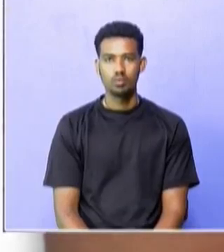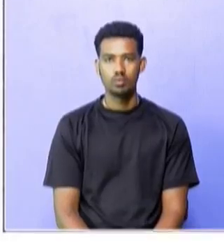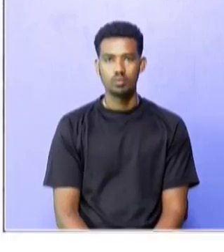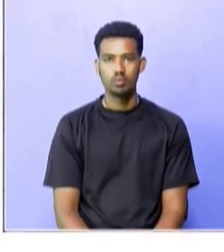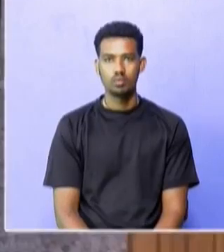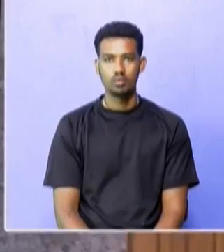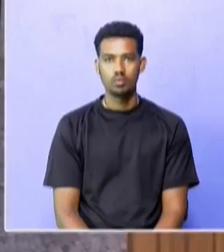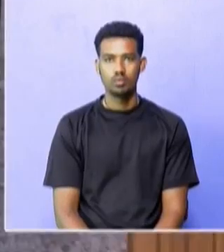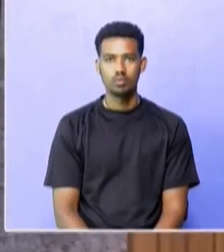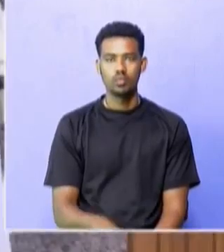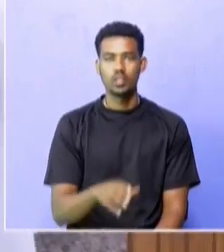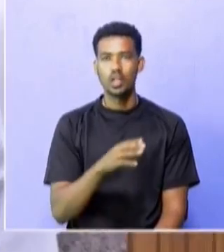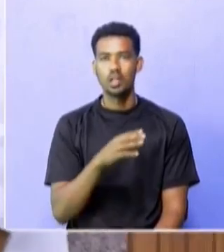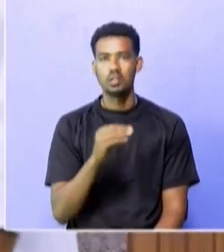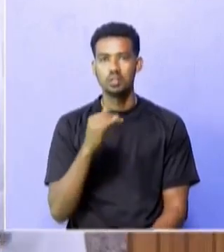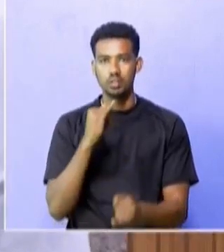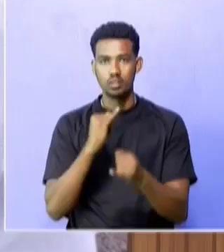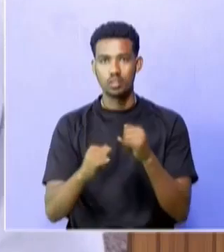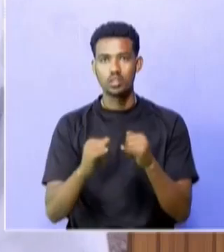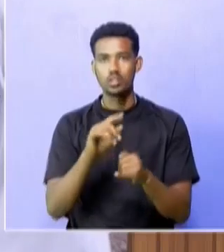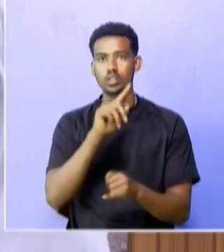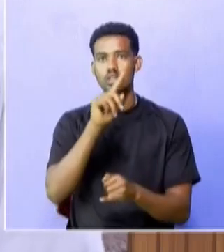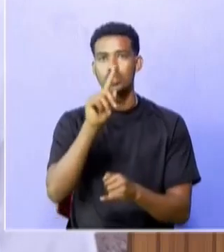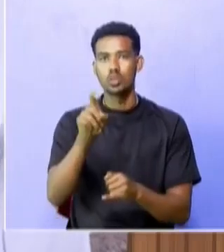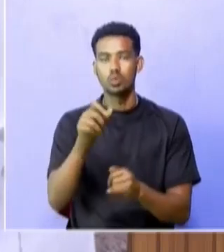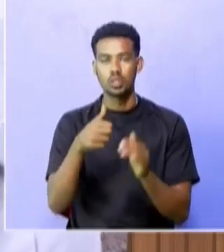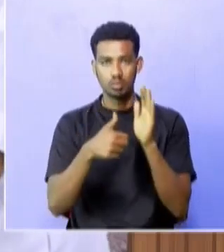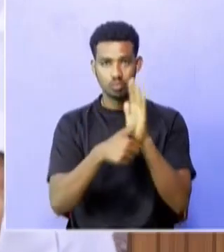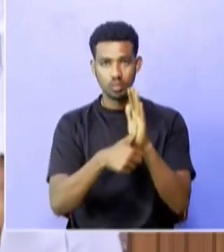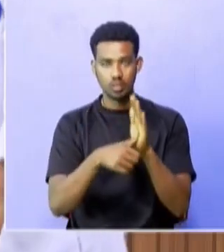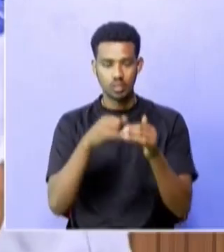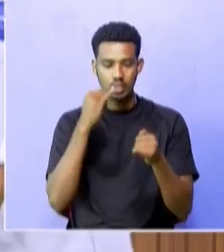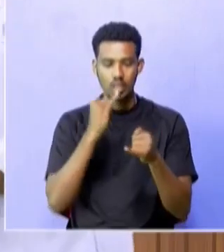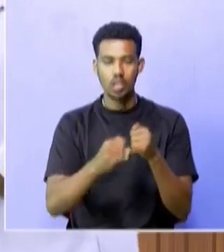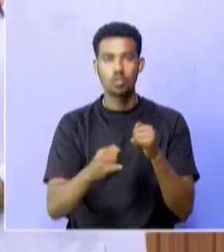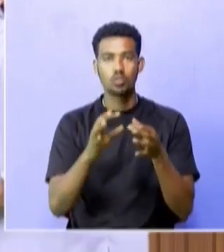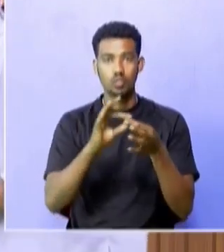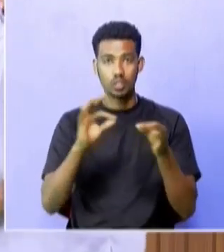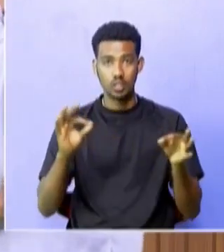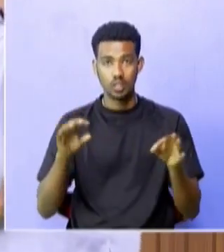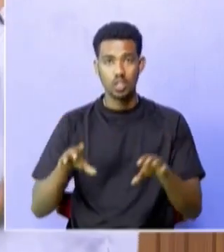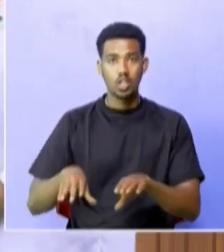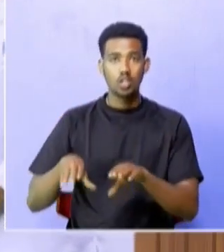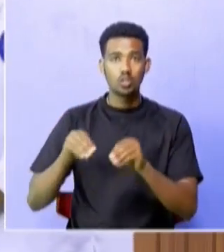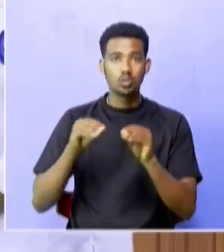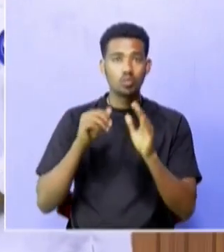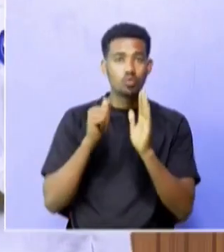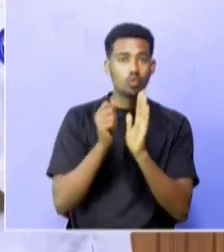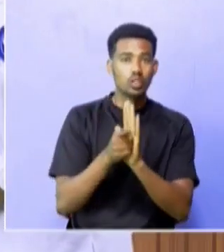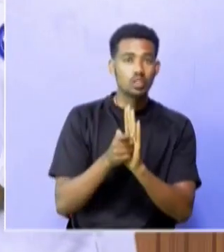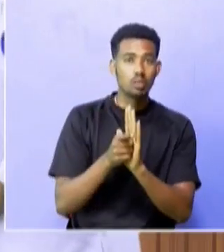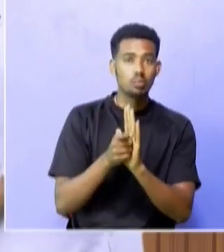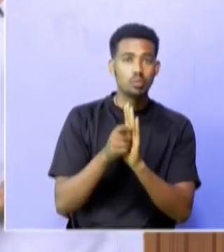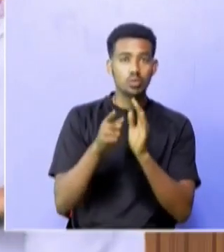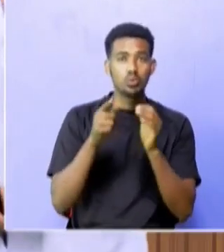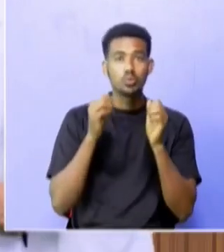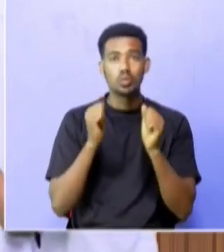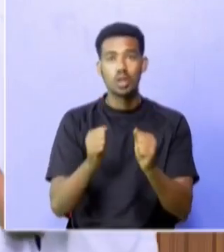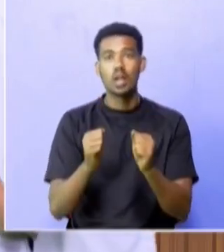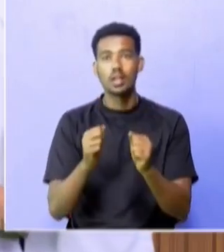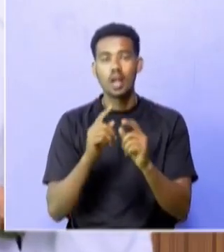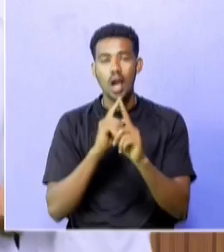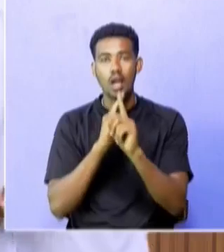is question mark at the end of the sentence. Students, for example, here is you can answer by